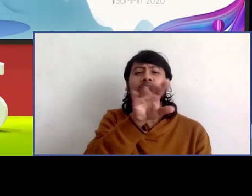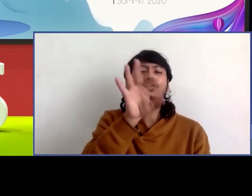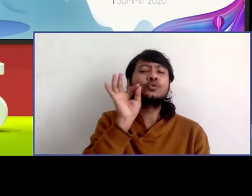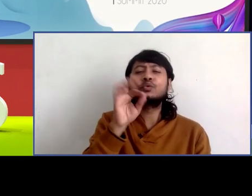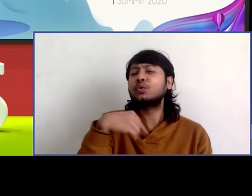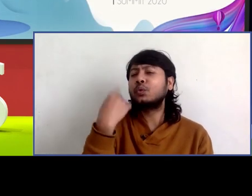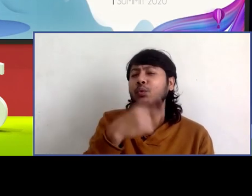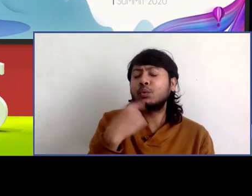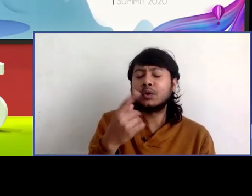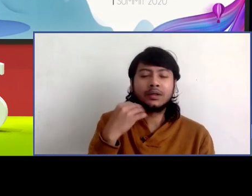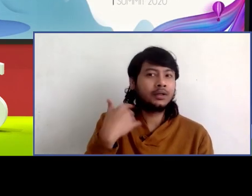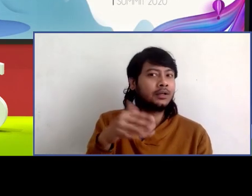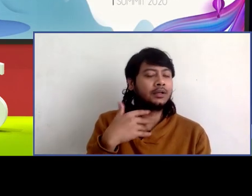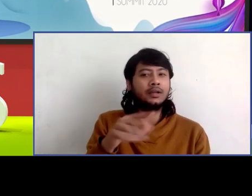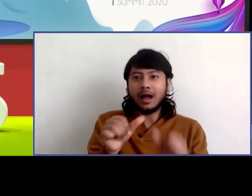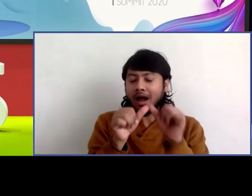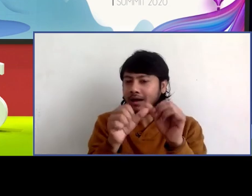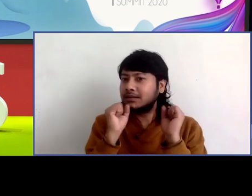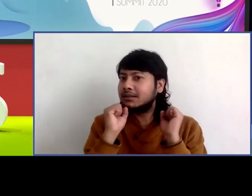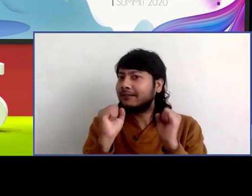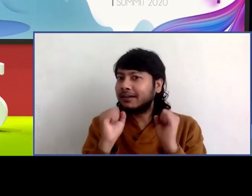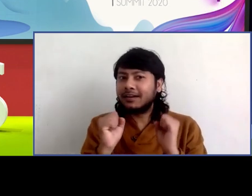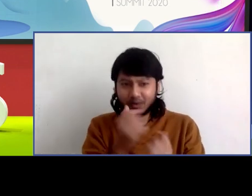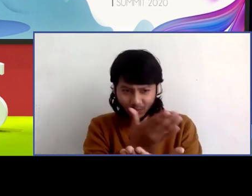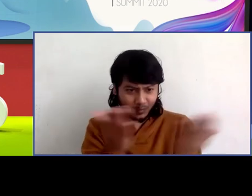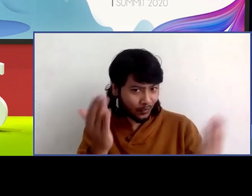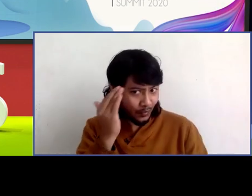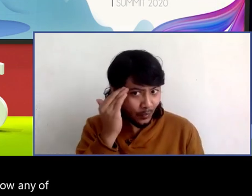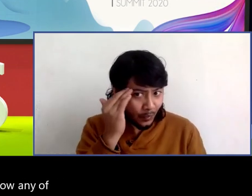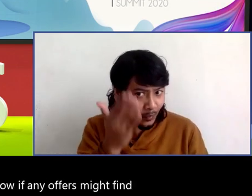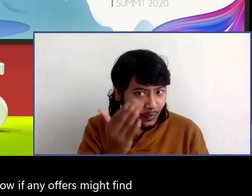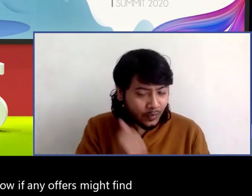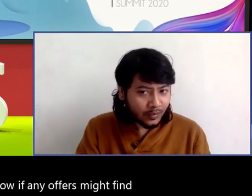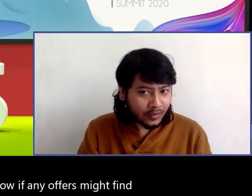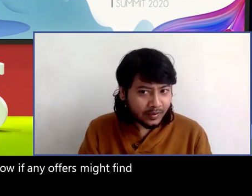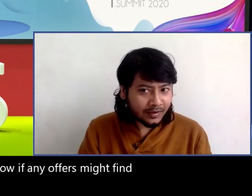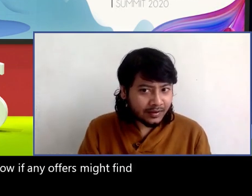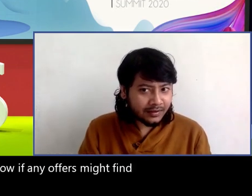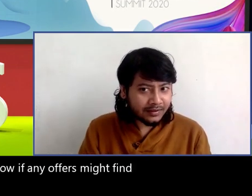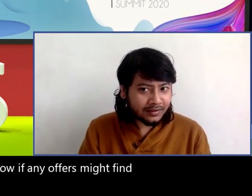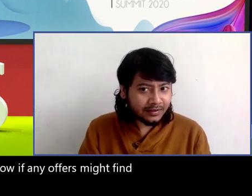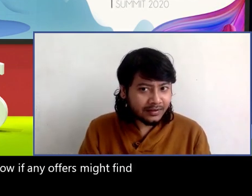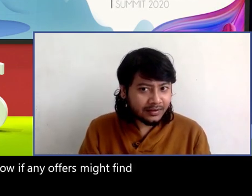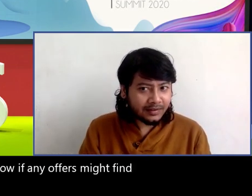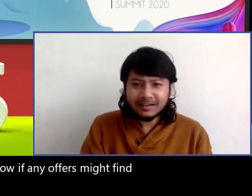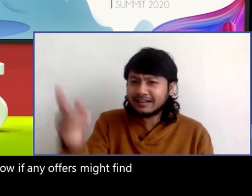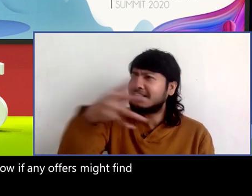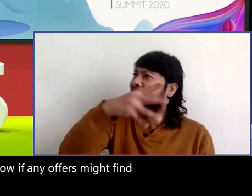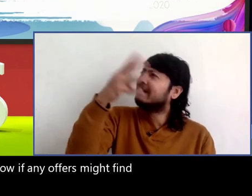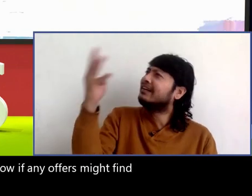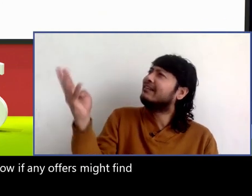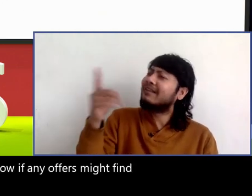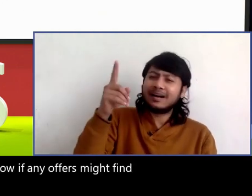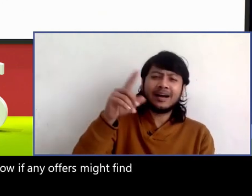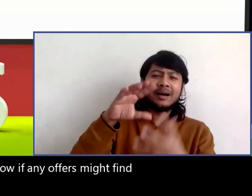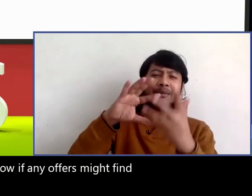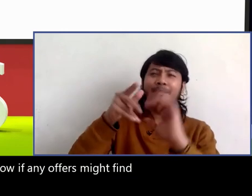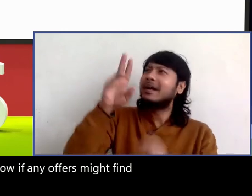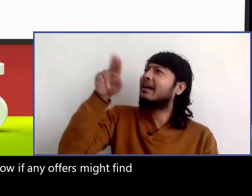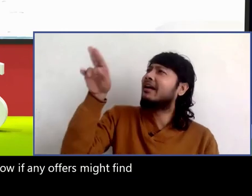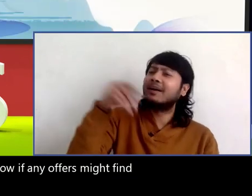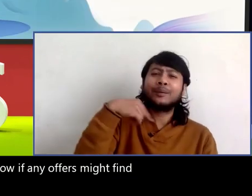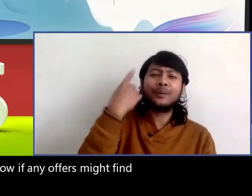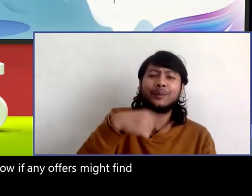I will never find the answer. I don't know if any of us might find the answer. And while we think of who created the rainbow, let's meet someone